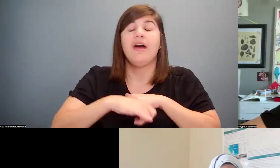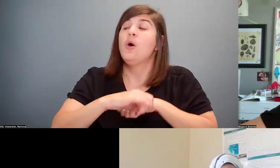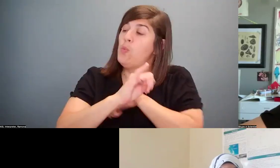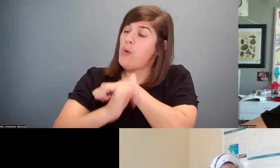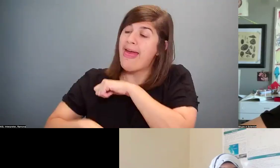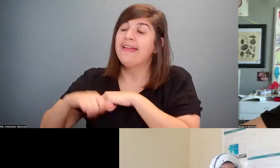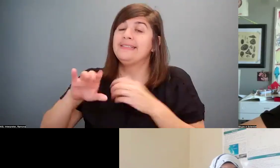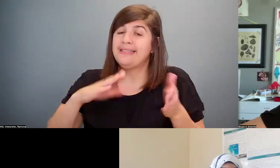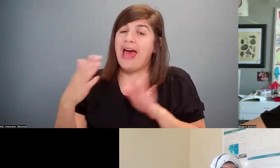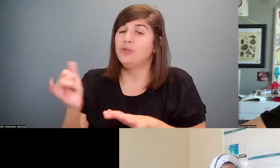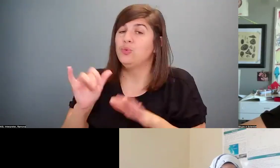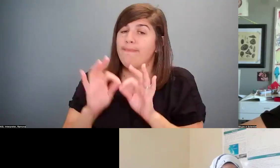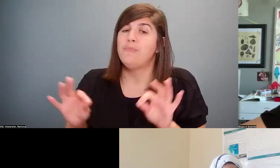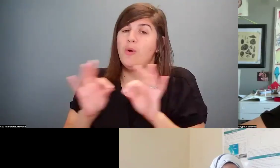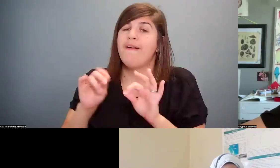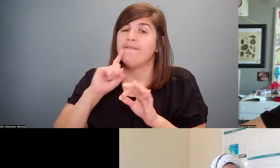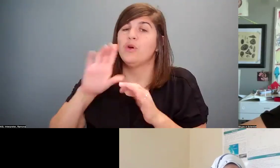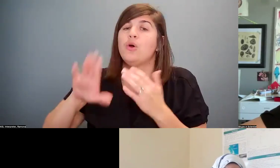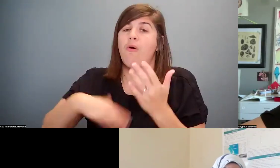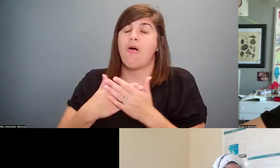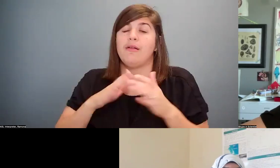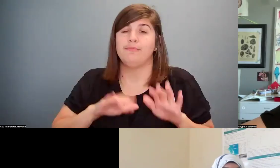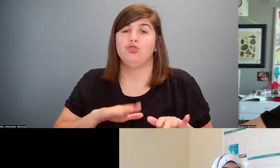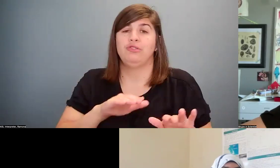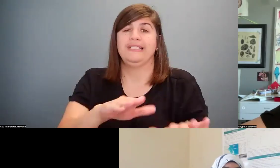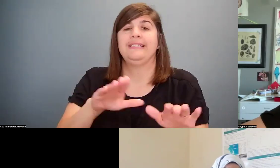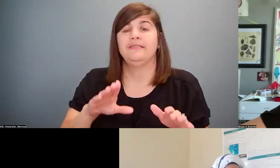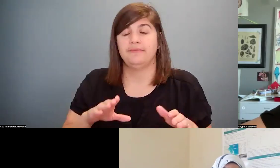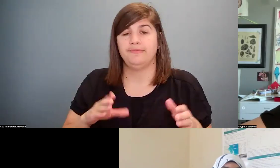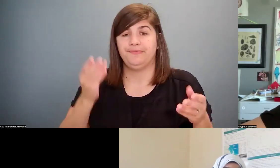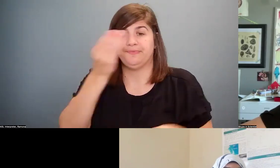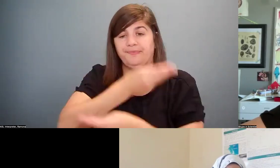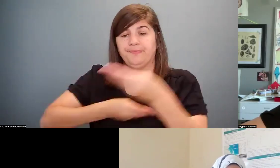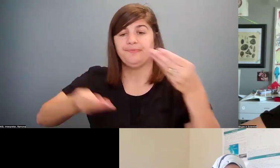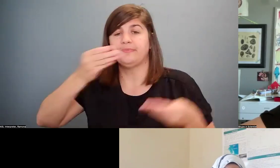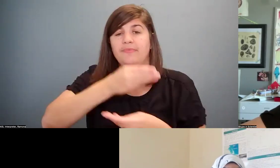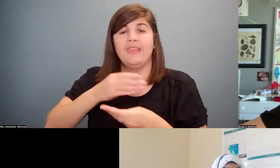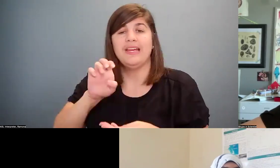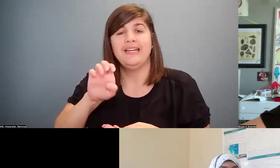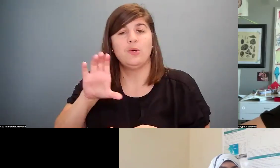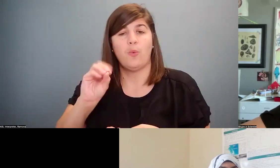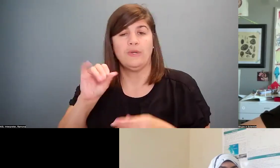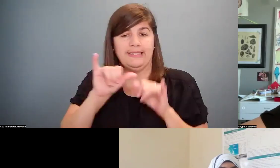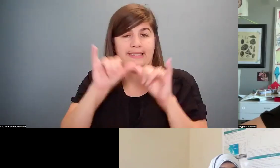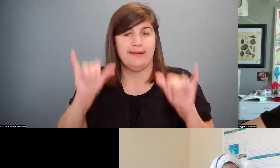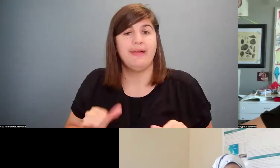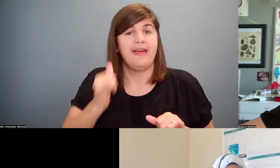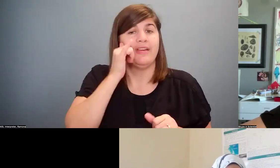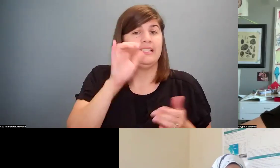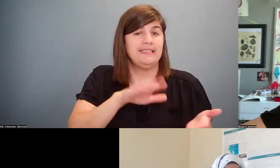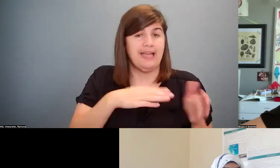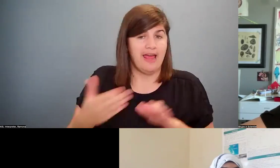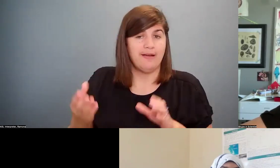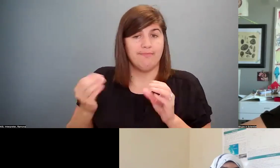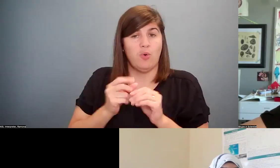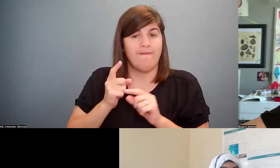really important for the overall marine ecosystem. So usually when a whale dies, if it's dying further offshore,